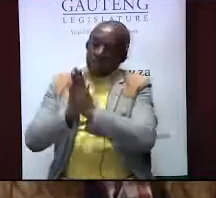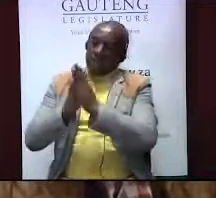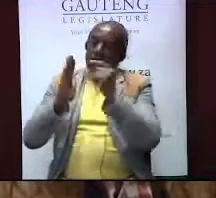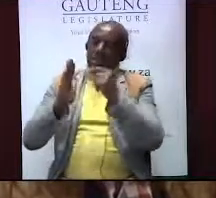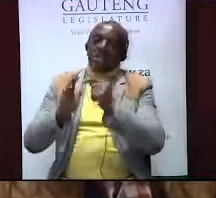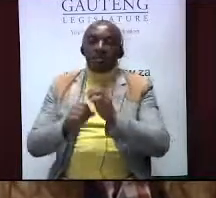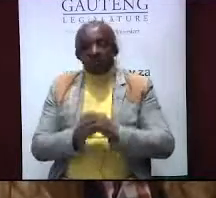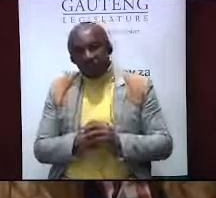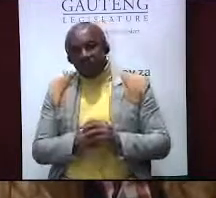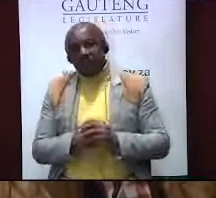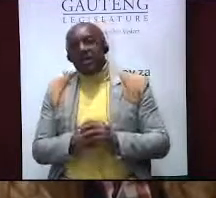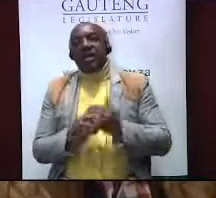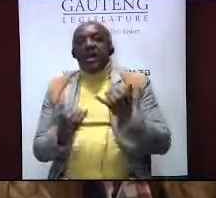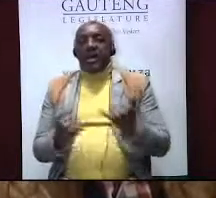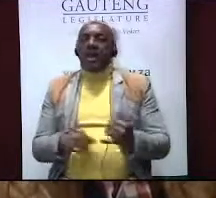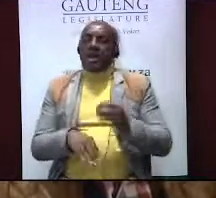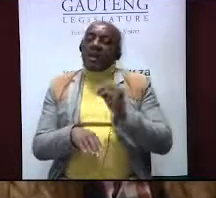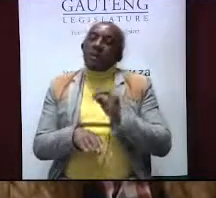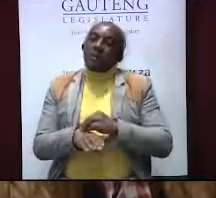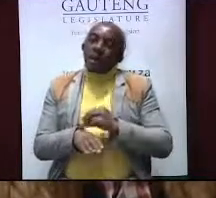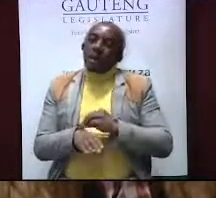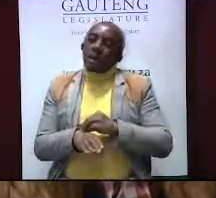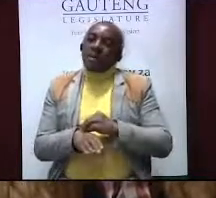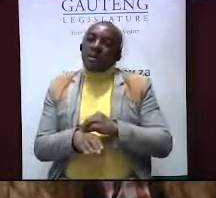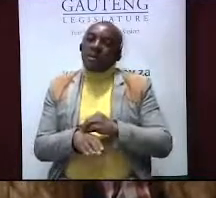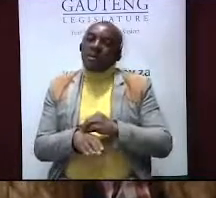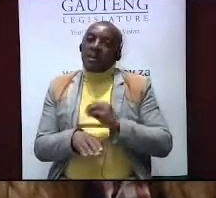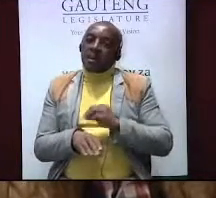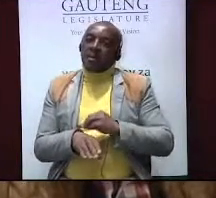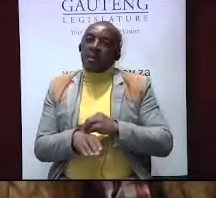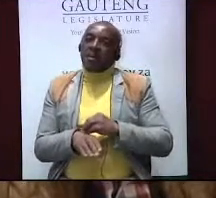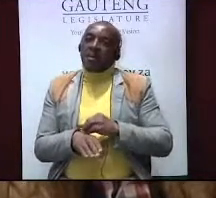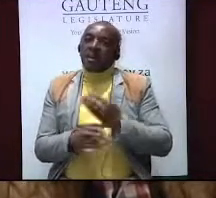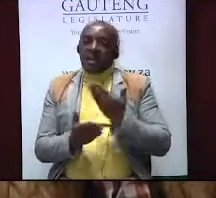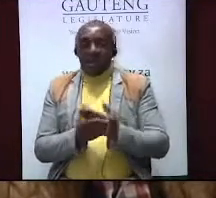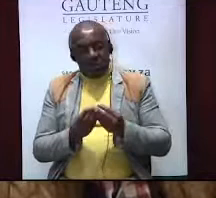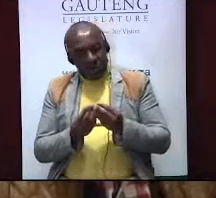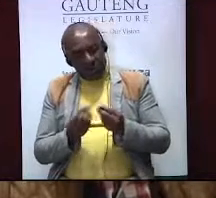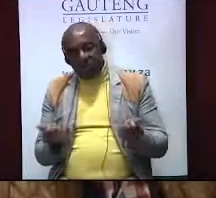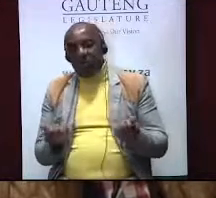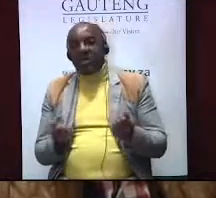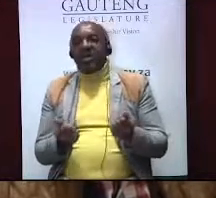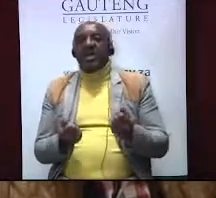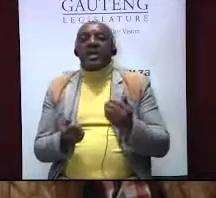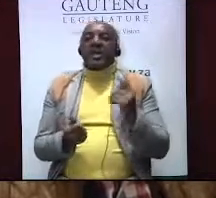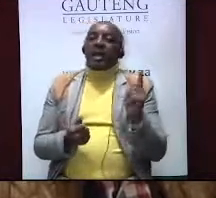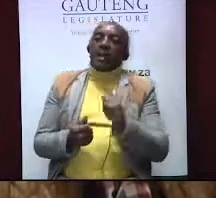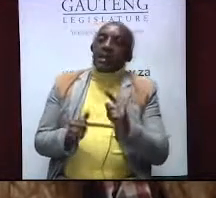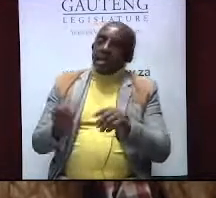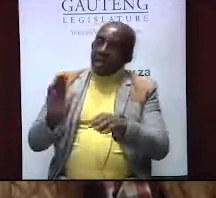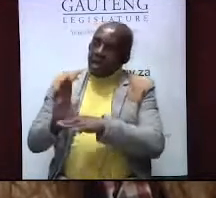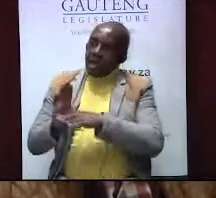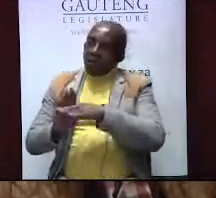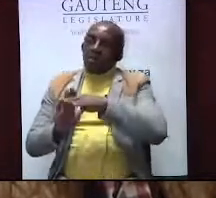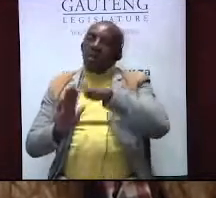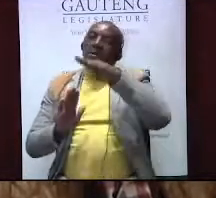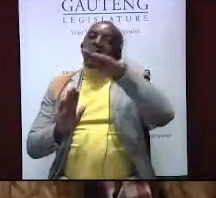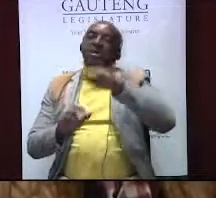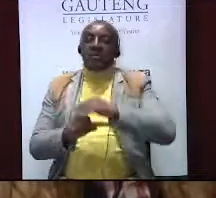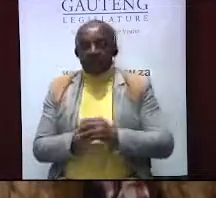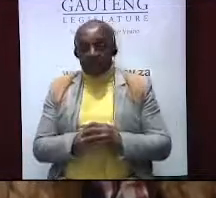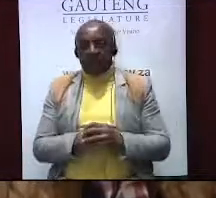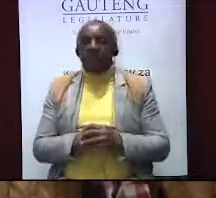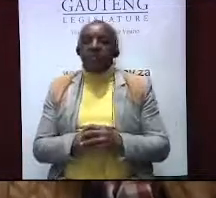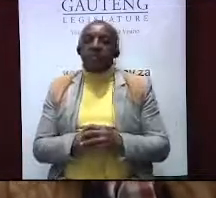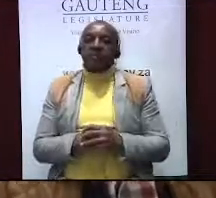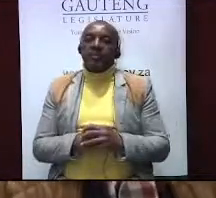problem e tla solve-wa ke programme ke nagana ke a utlwagala. So gore re tlhole re ntse re ya